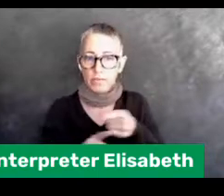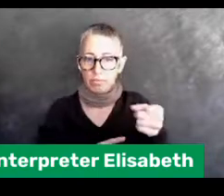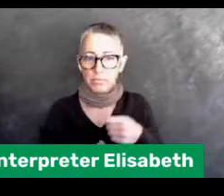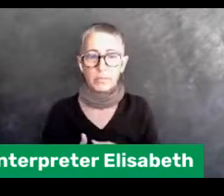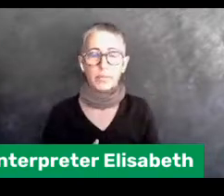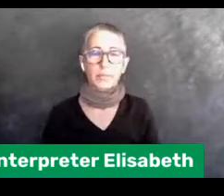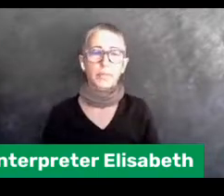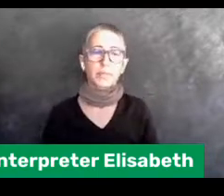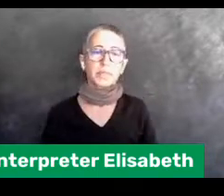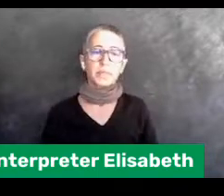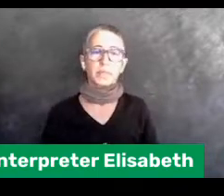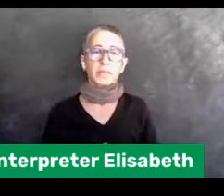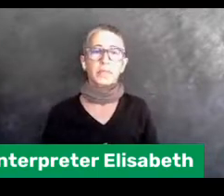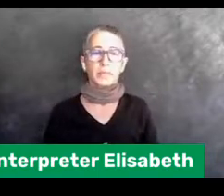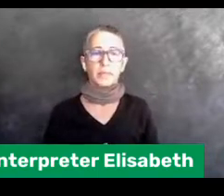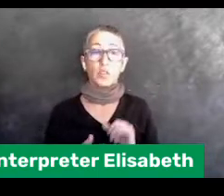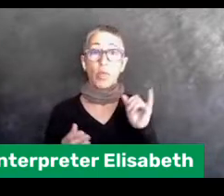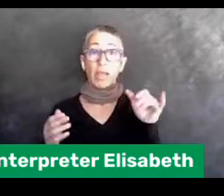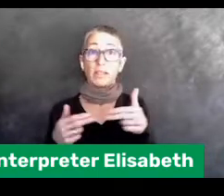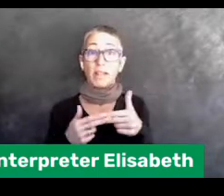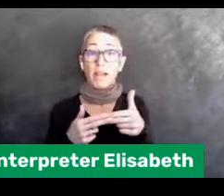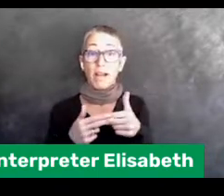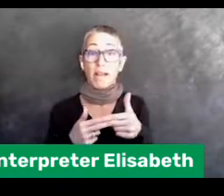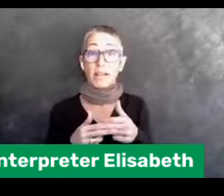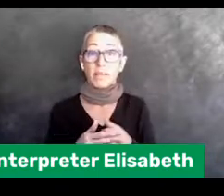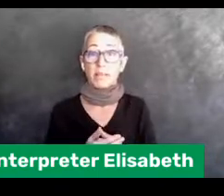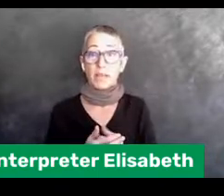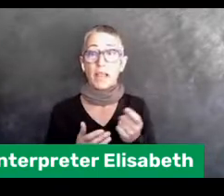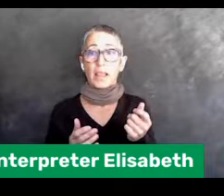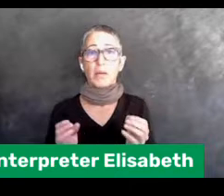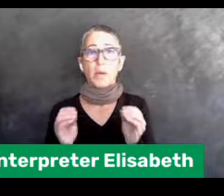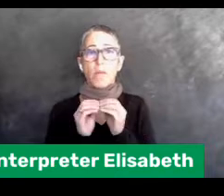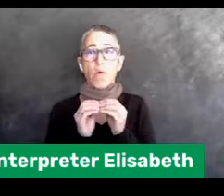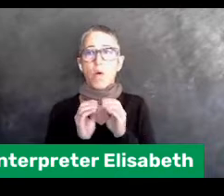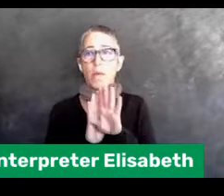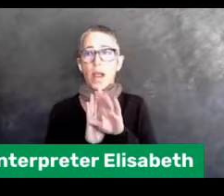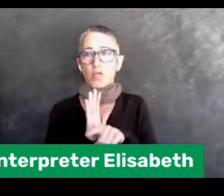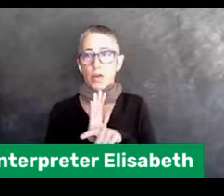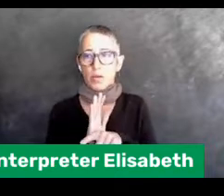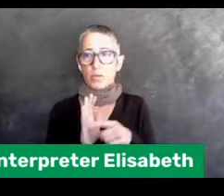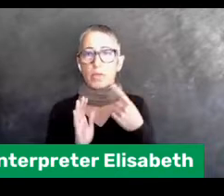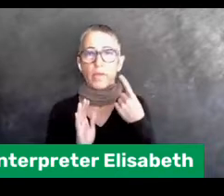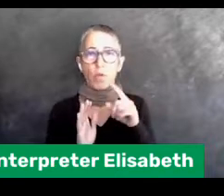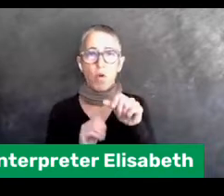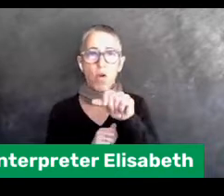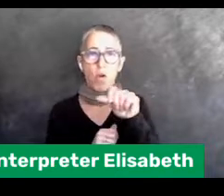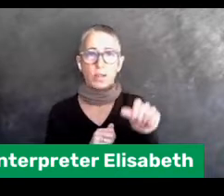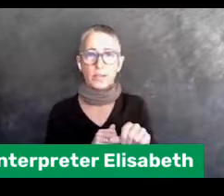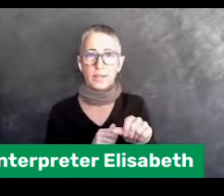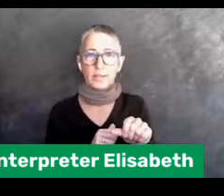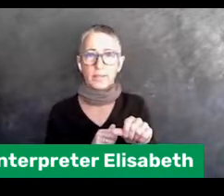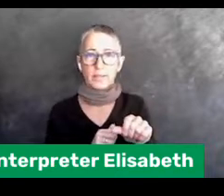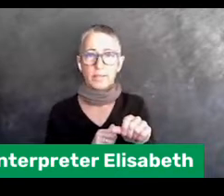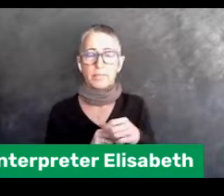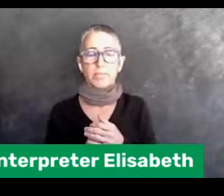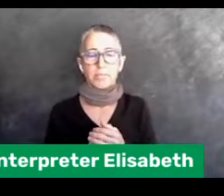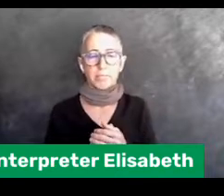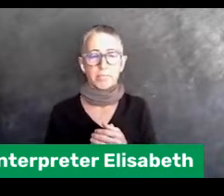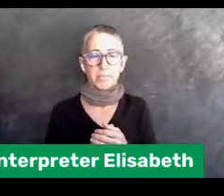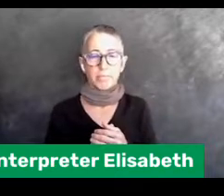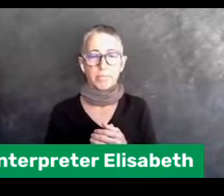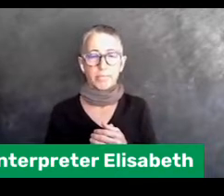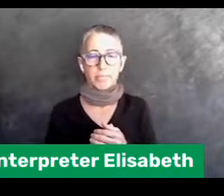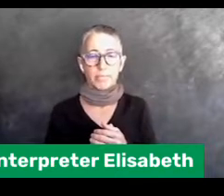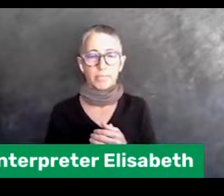So on the next slide here, I want to give you a little bit more background of Austin. So Austin is the largest